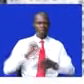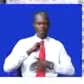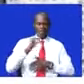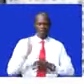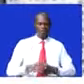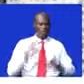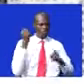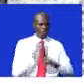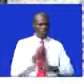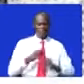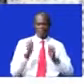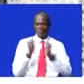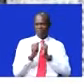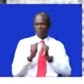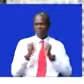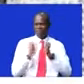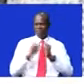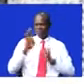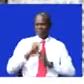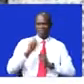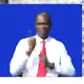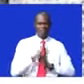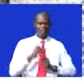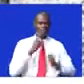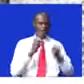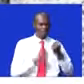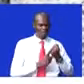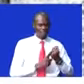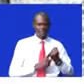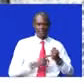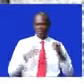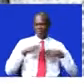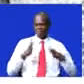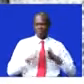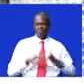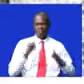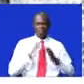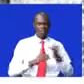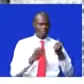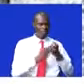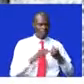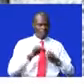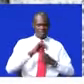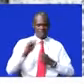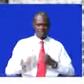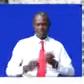affected 14,060 people across the 8 sub-counties.